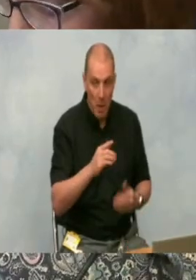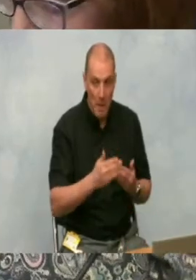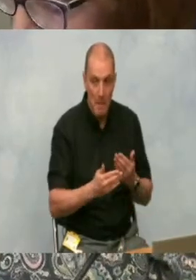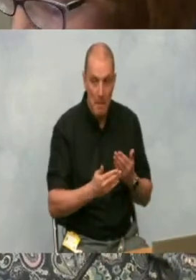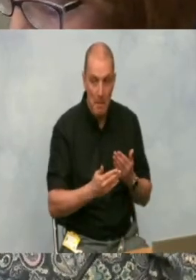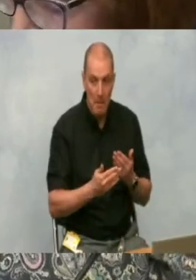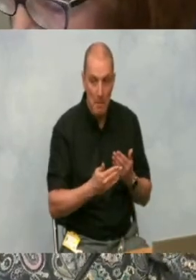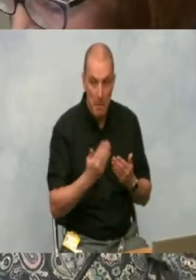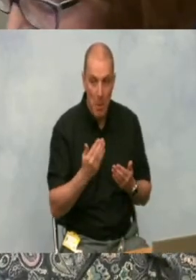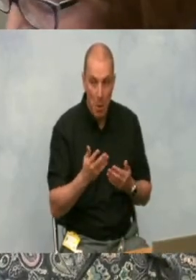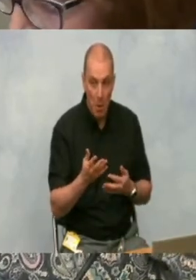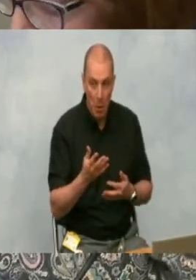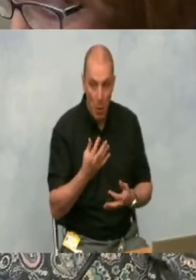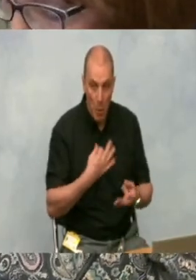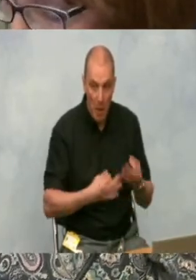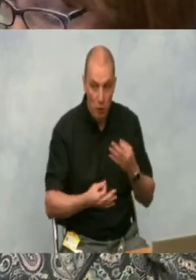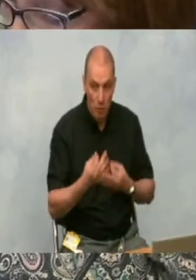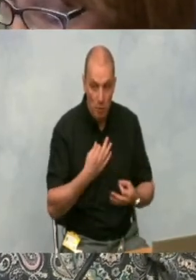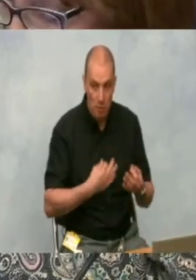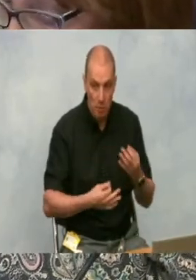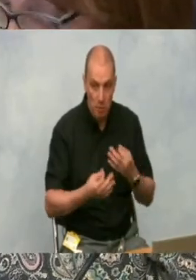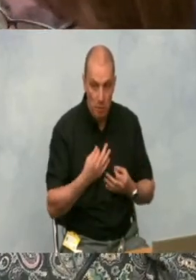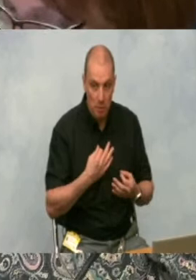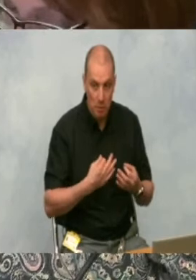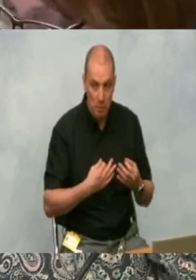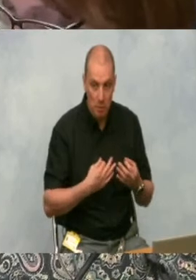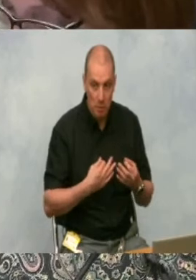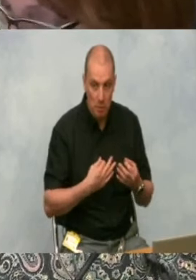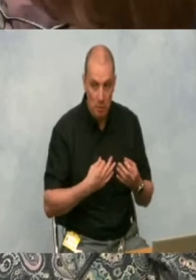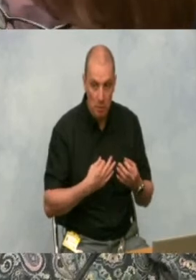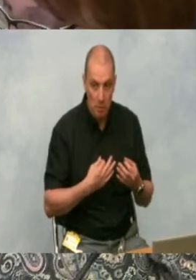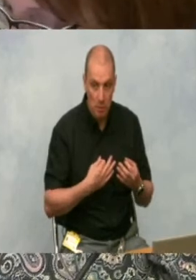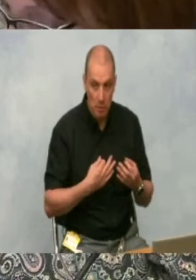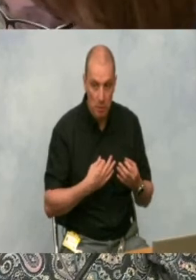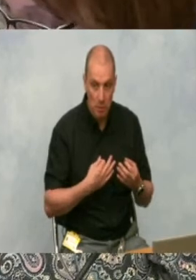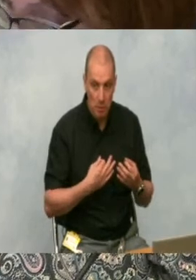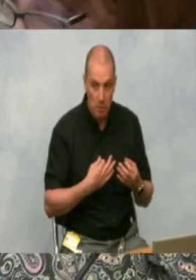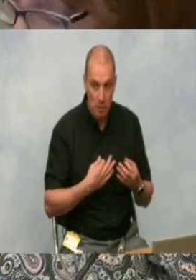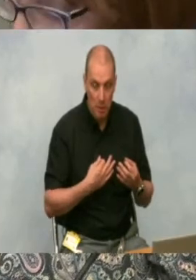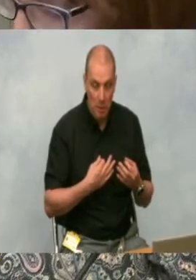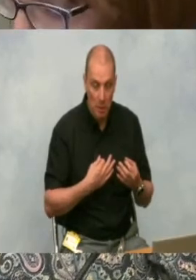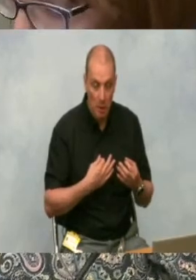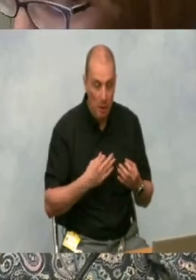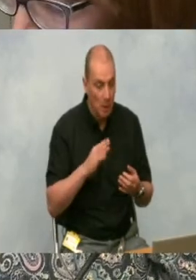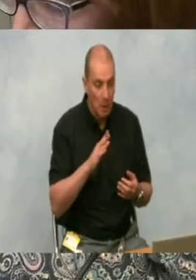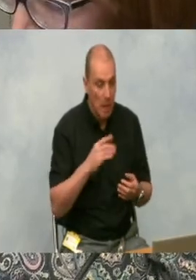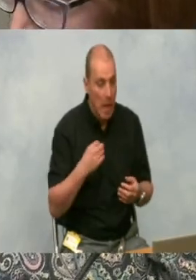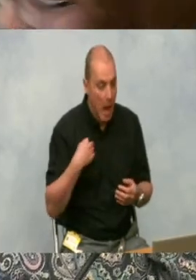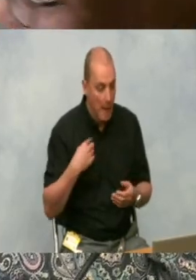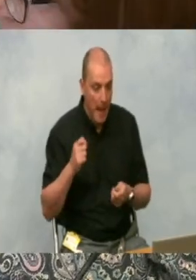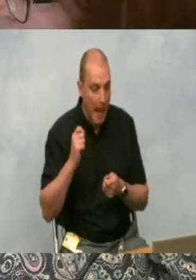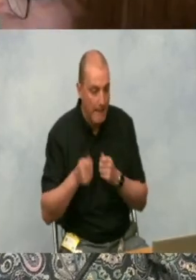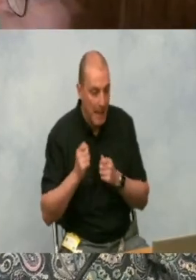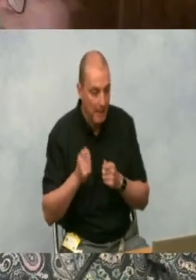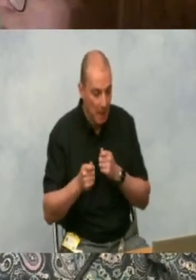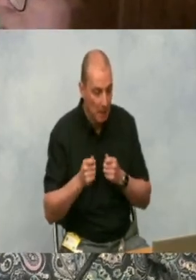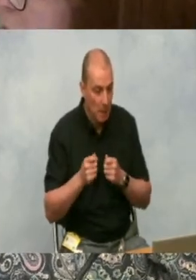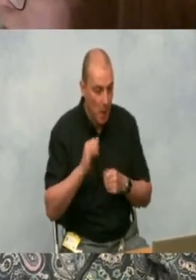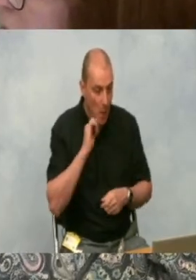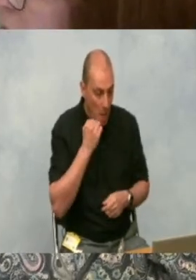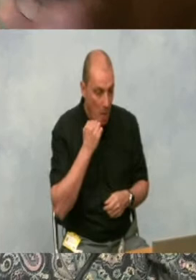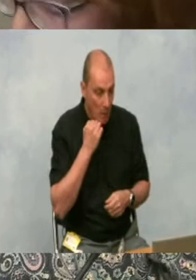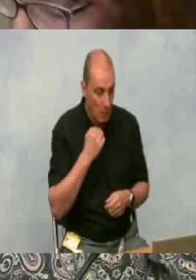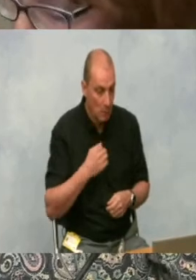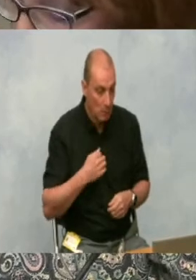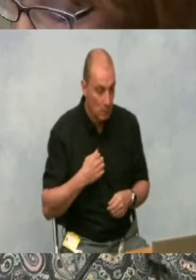motion, make a motion, if you Chair, want to make an amendment, you want to make an amendment? No. Yeah, an amendment. Sorry. So I think